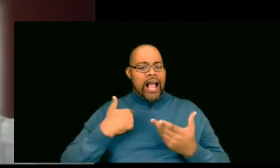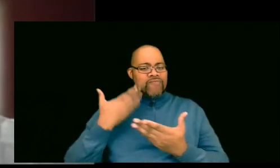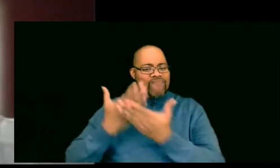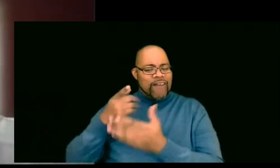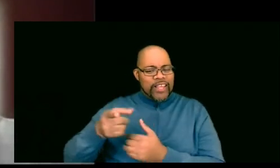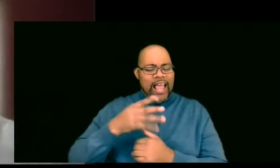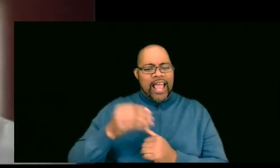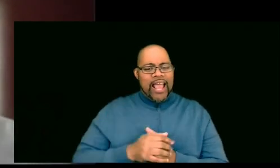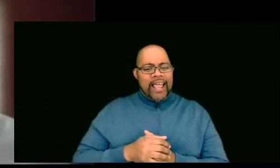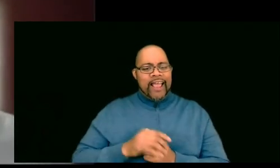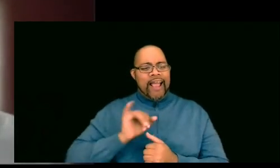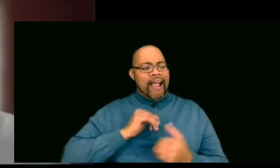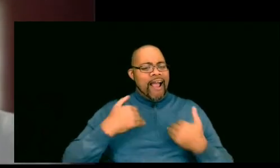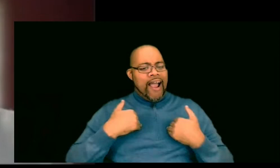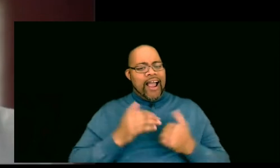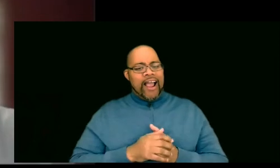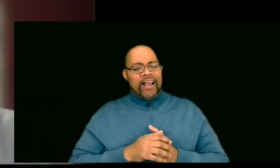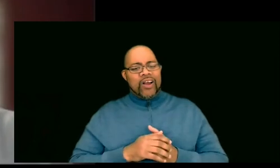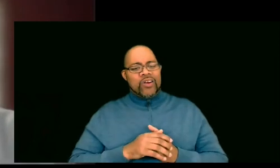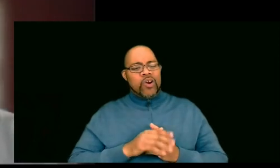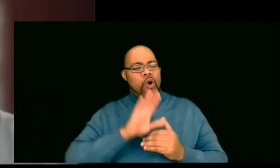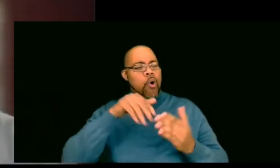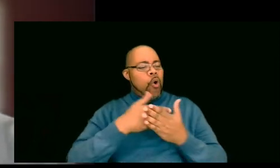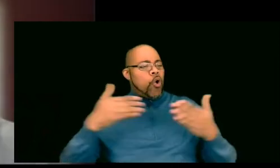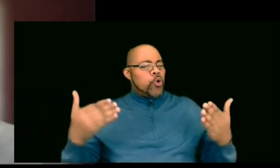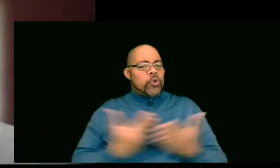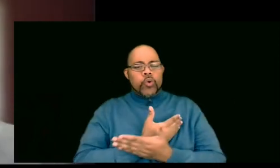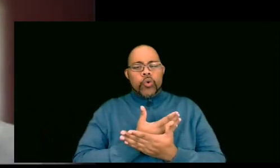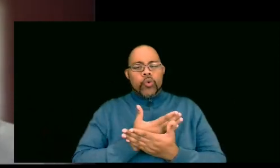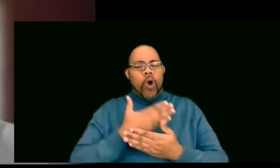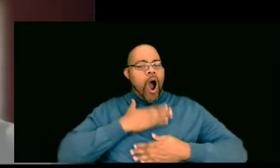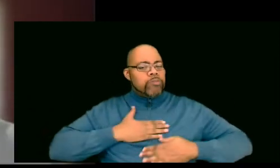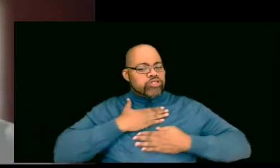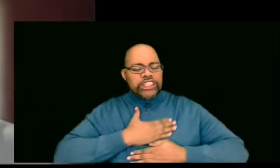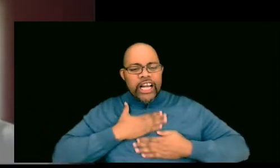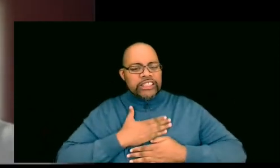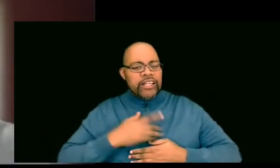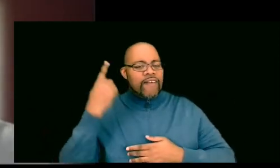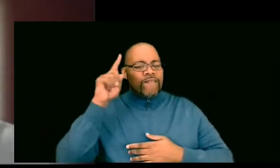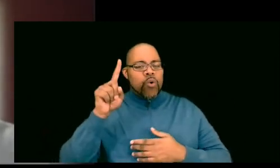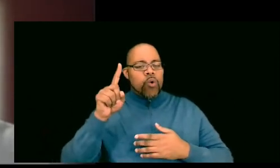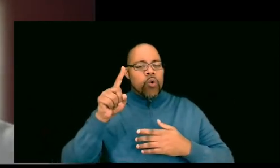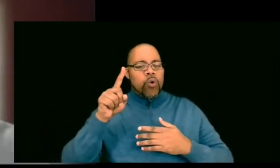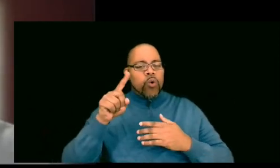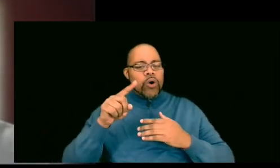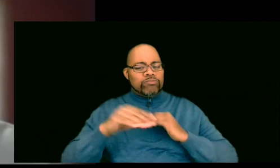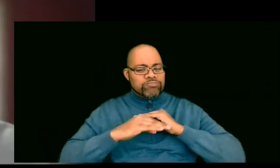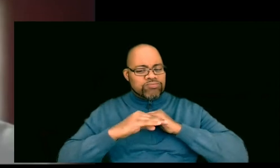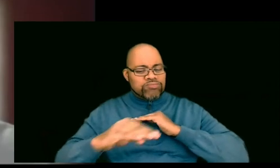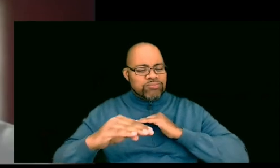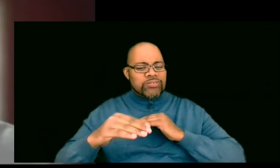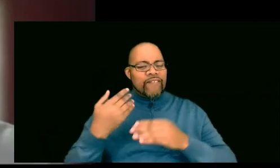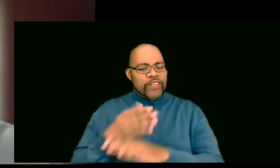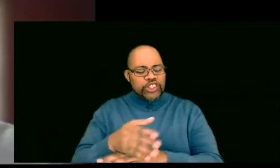Yeah, I got there and I had a whole new and greater appreciation for subsistence